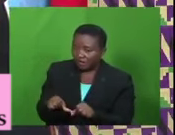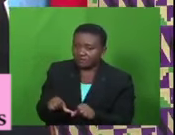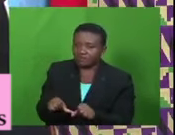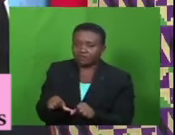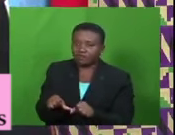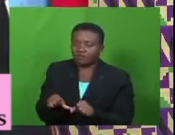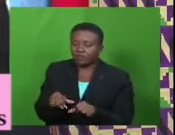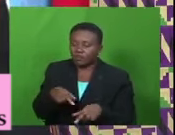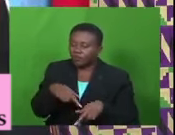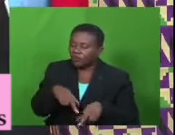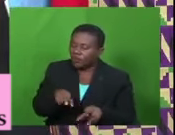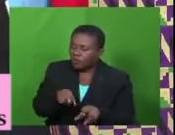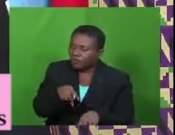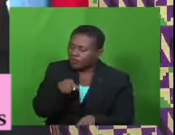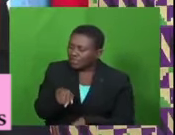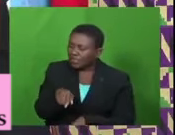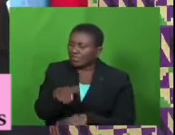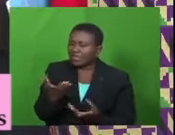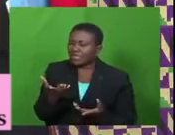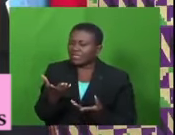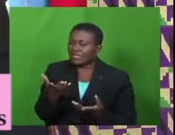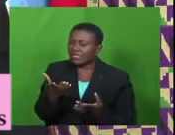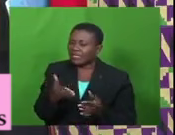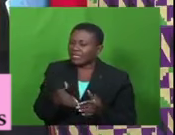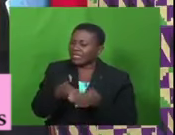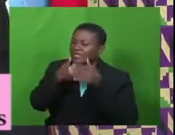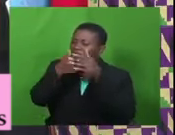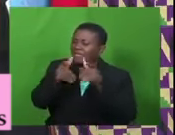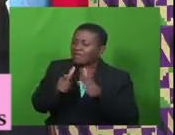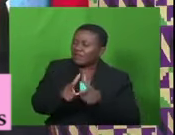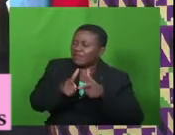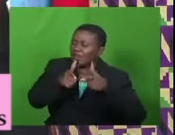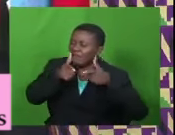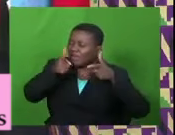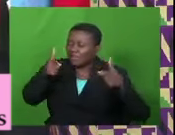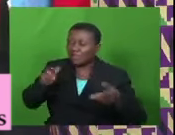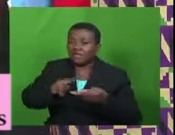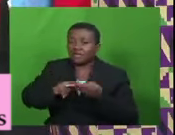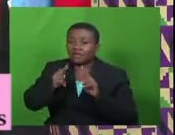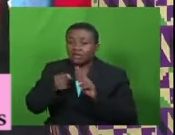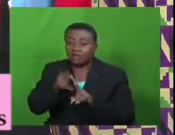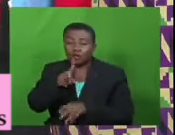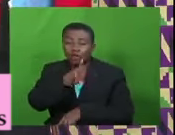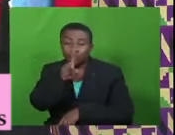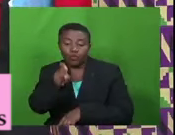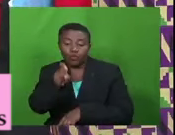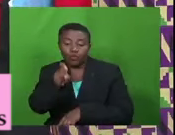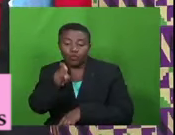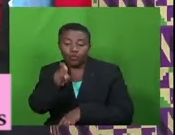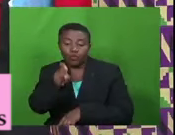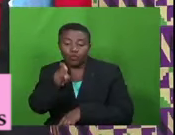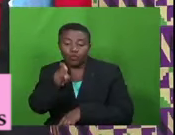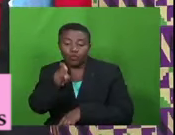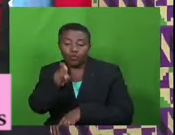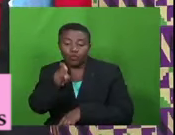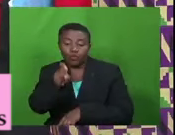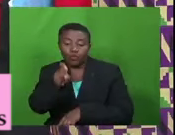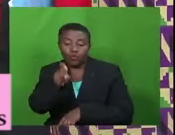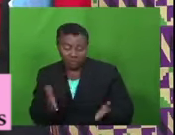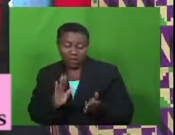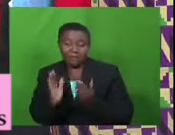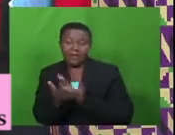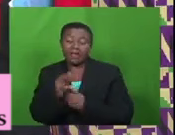Roads constitute the largest number of questions asked in this House by members of